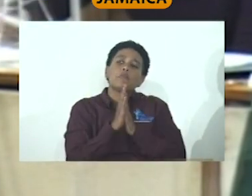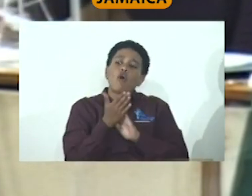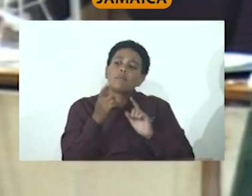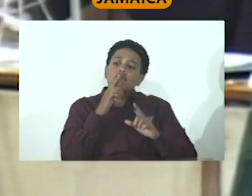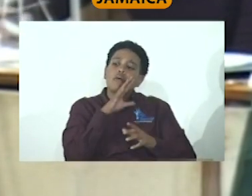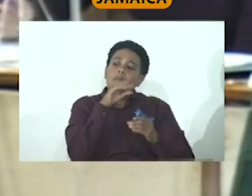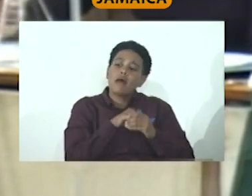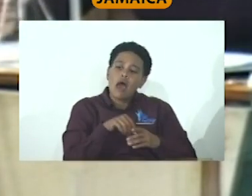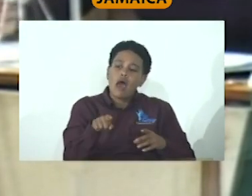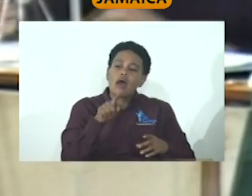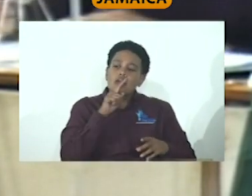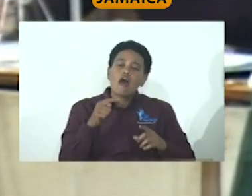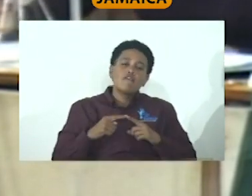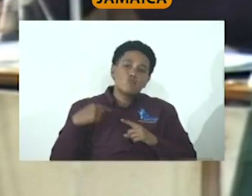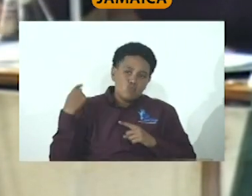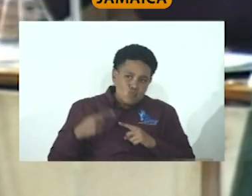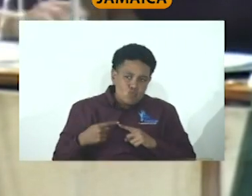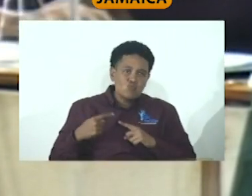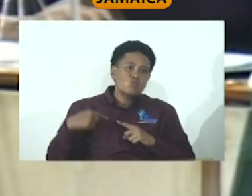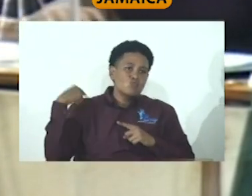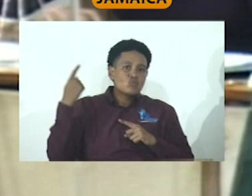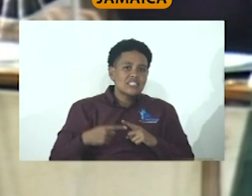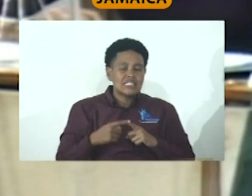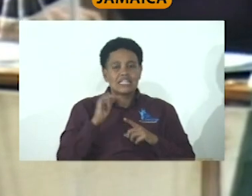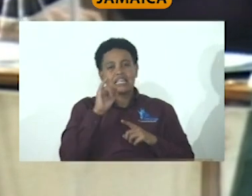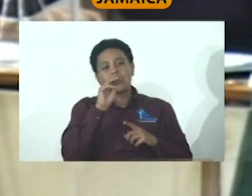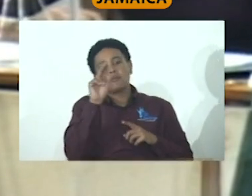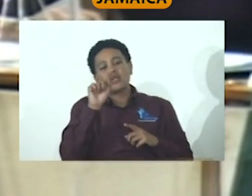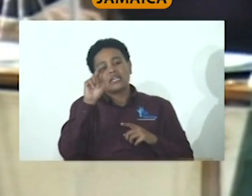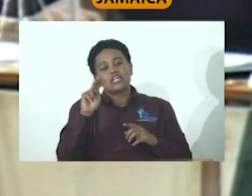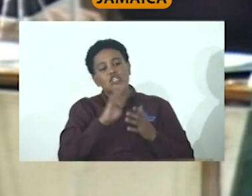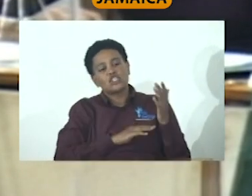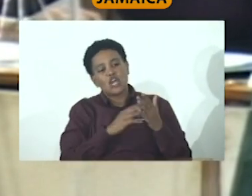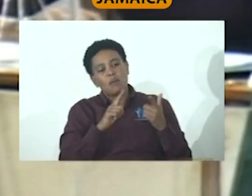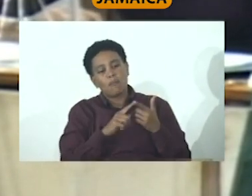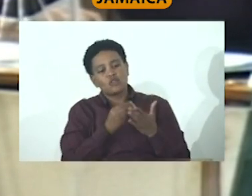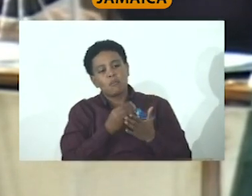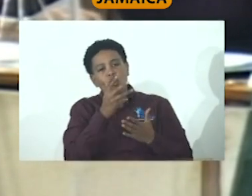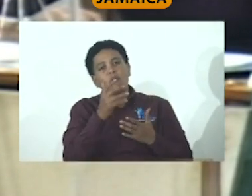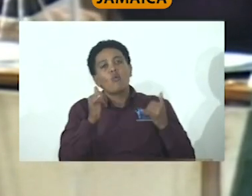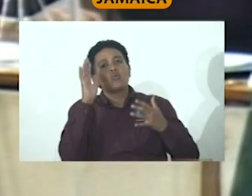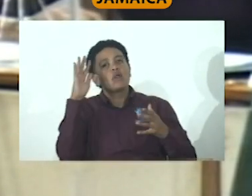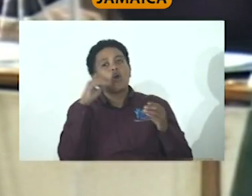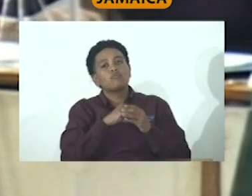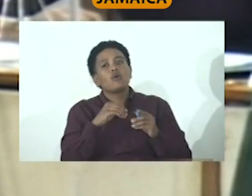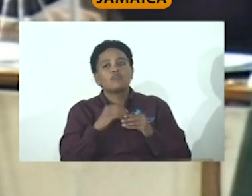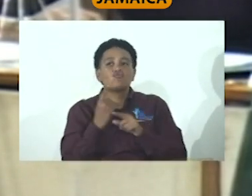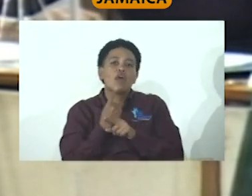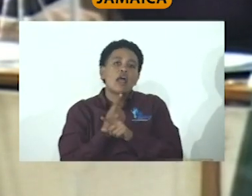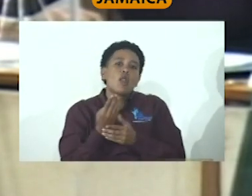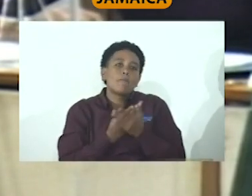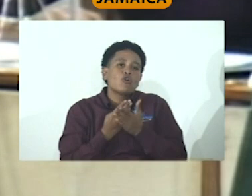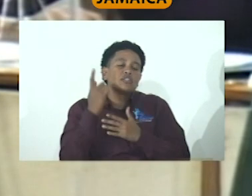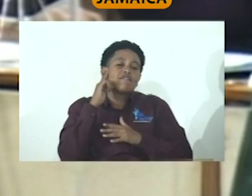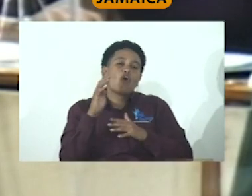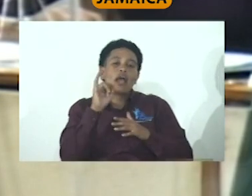part of routine immunization schedules, and procurements will be absorbed into the regular budget for